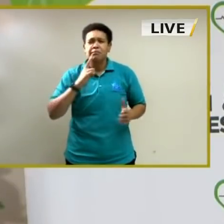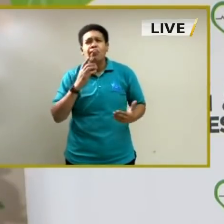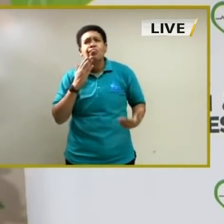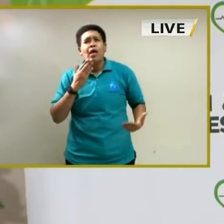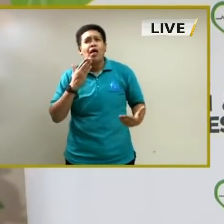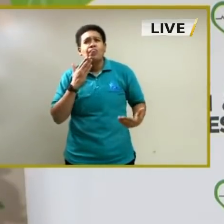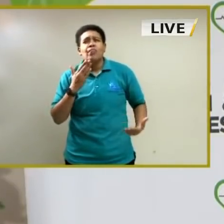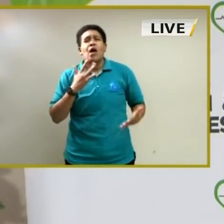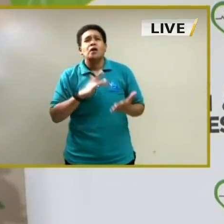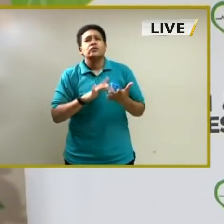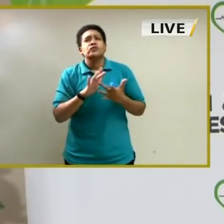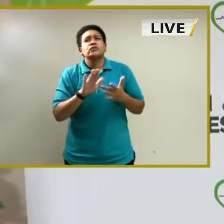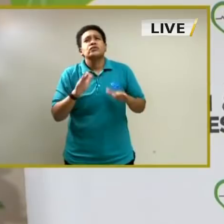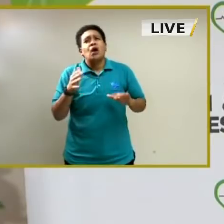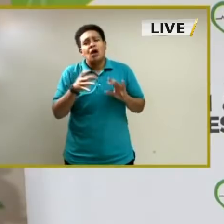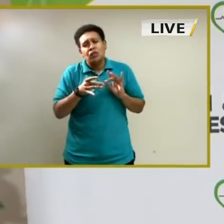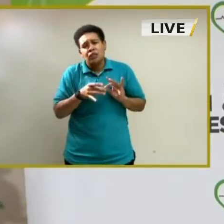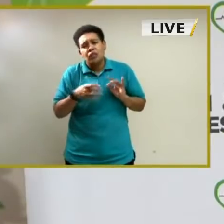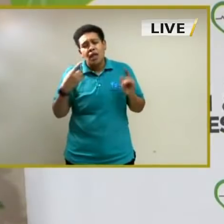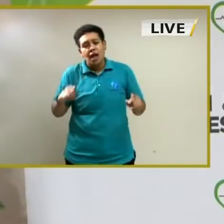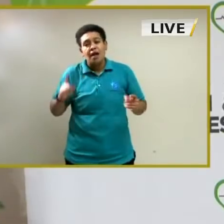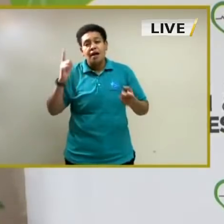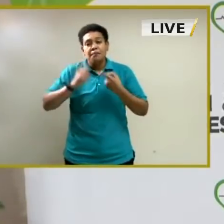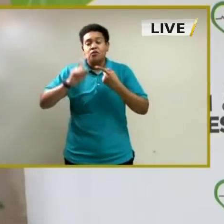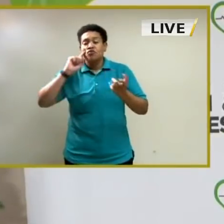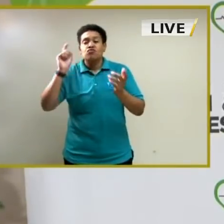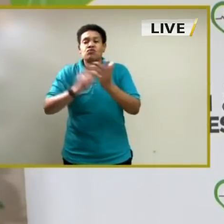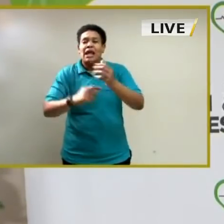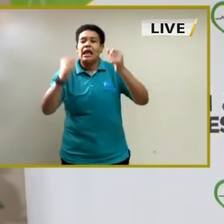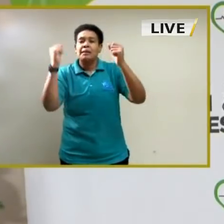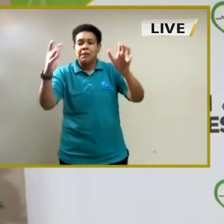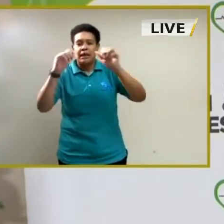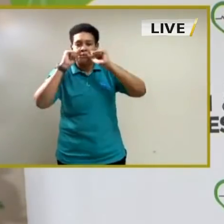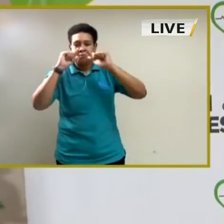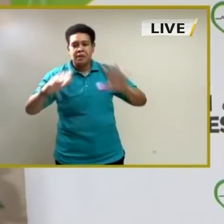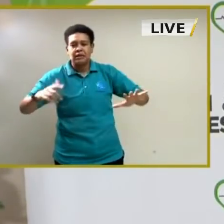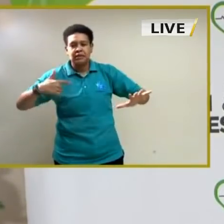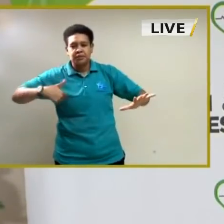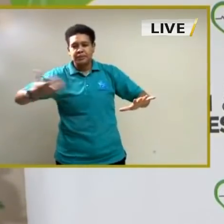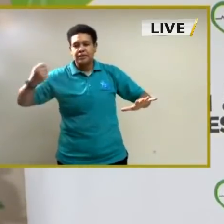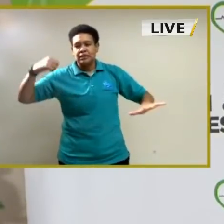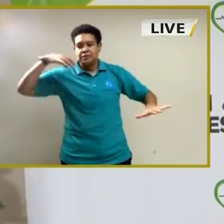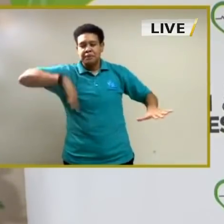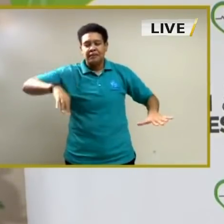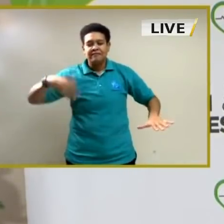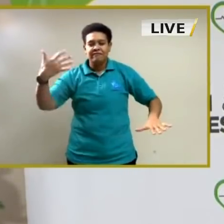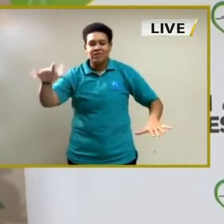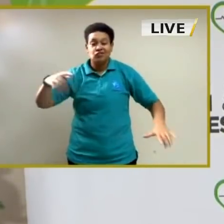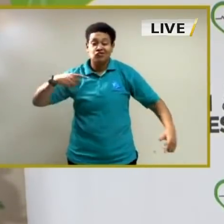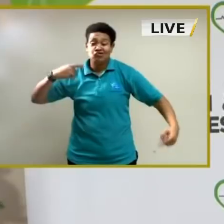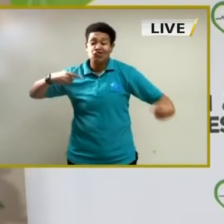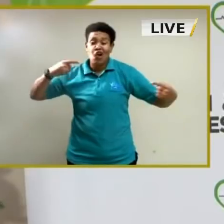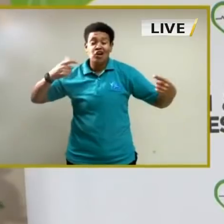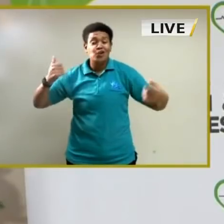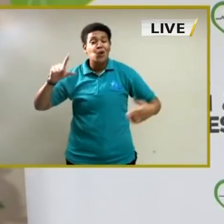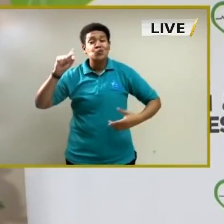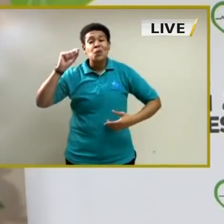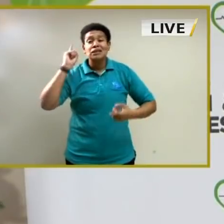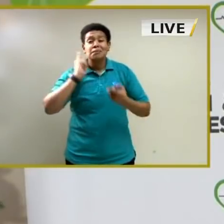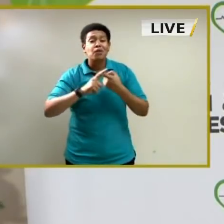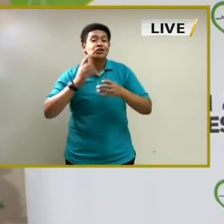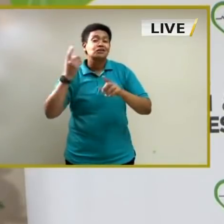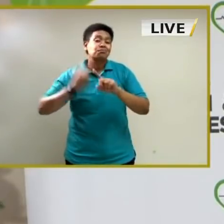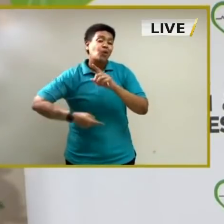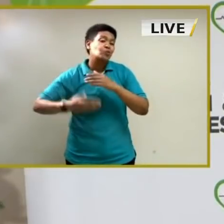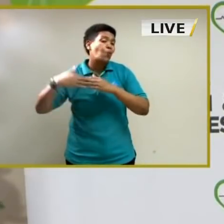and recognizing the many blessings that we have benefited from. It's been a long struggle, 20 plus months of COVID. It's